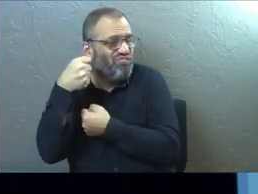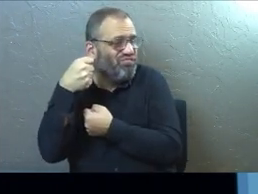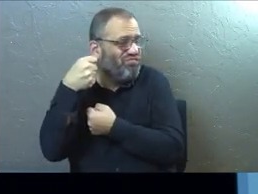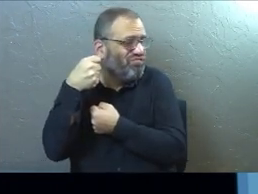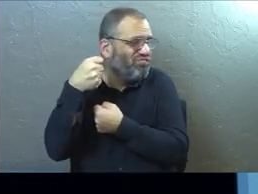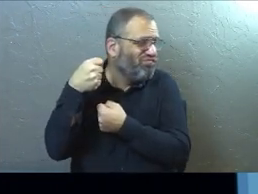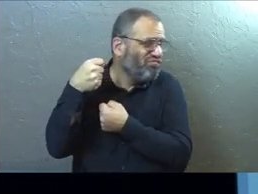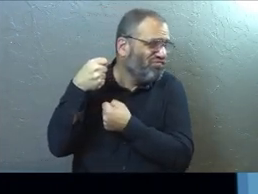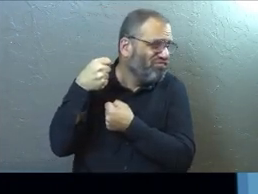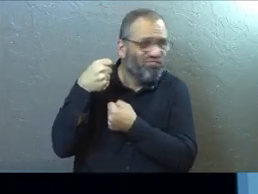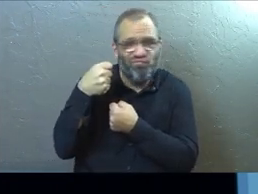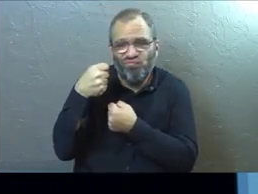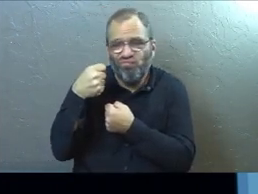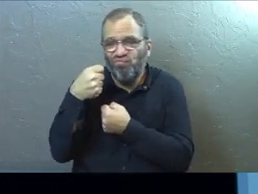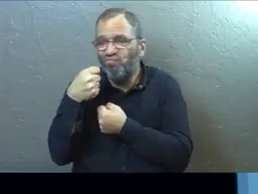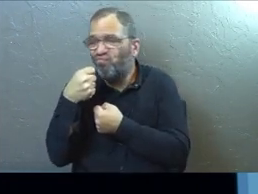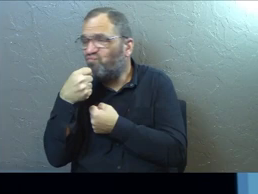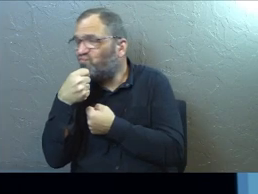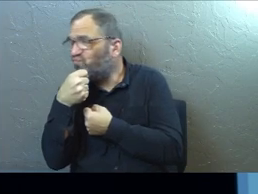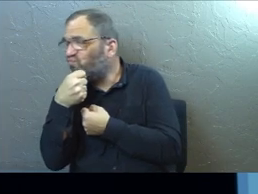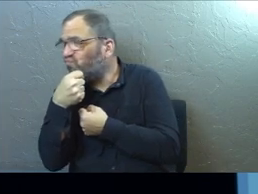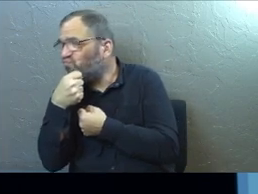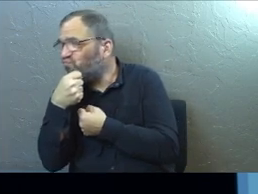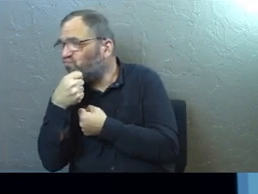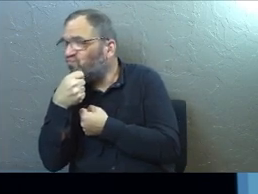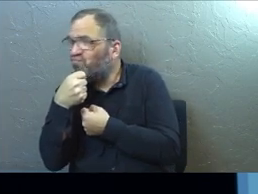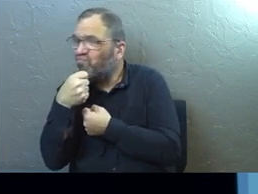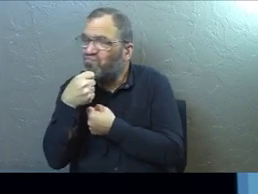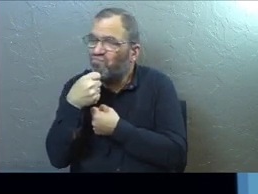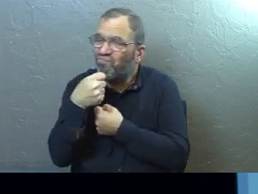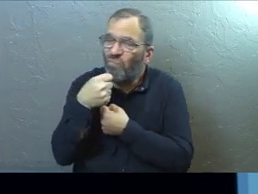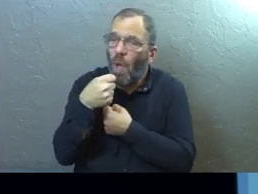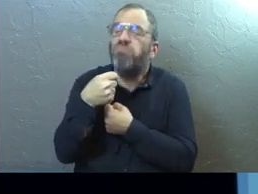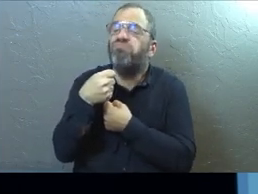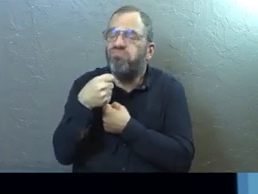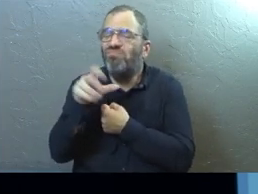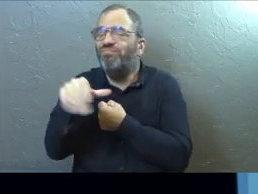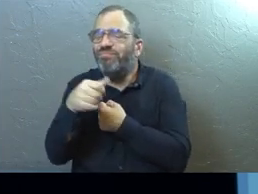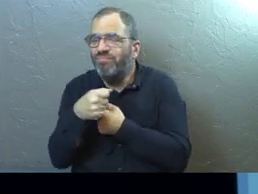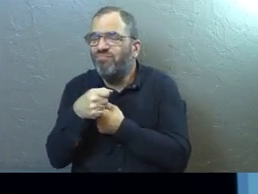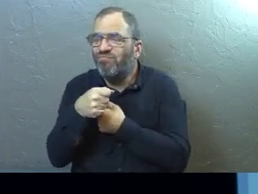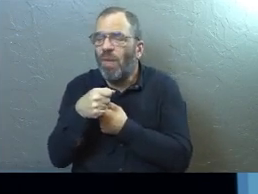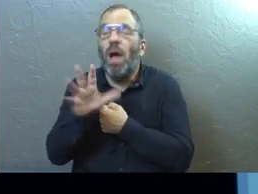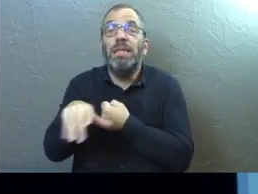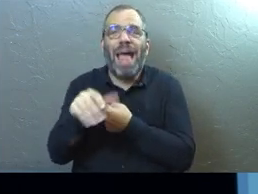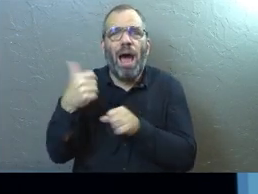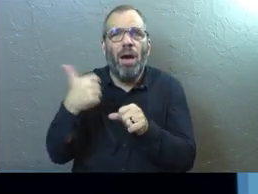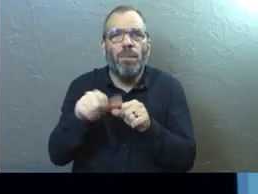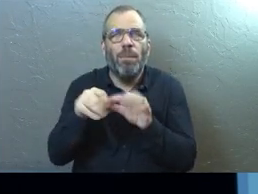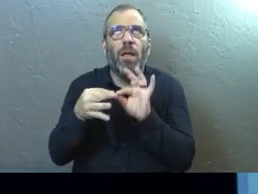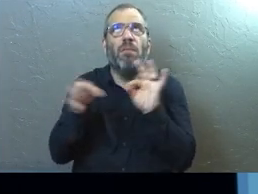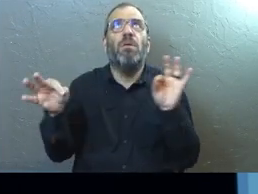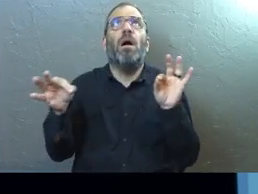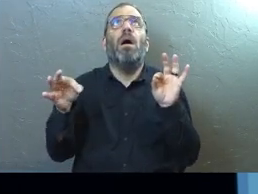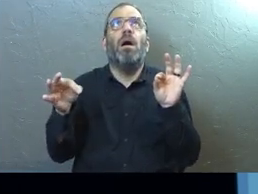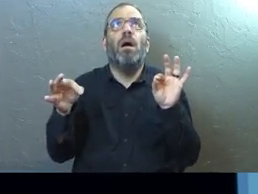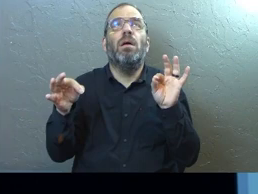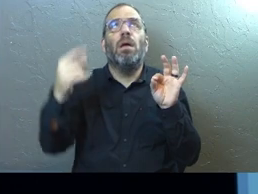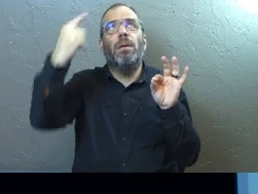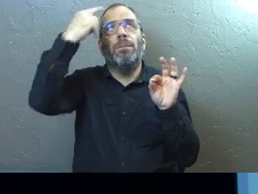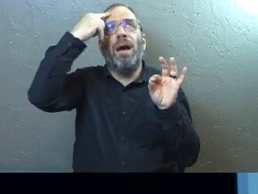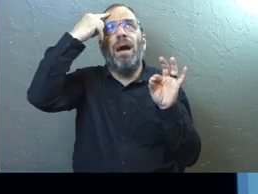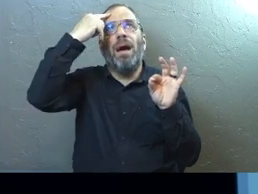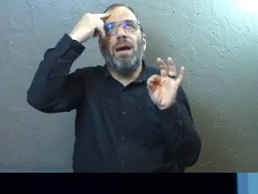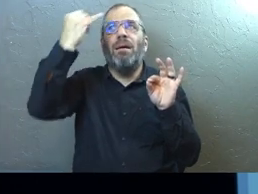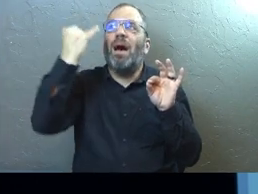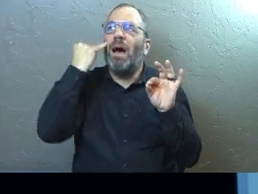is watching. And as I read, you know, this psalm this week and was exploring all these things, sort of the phrase that kept kind of just being in my mind